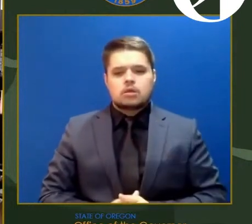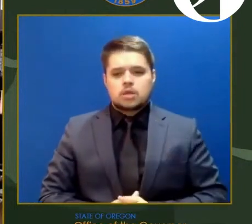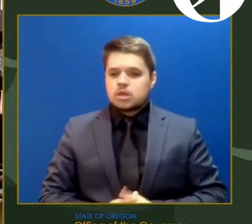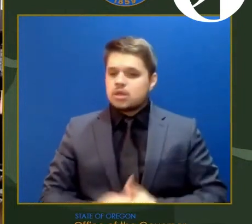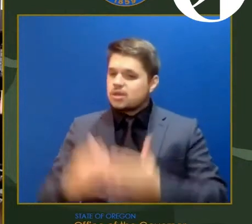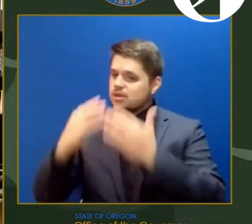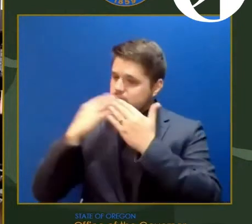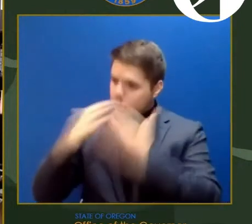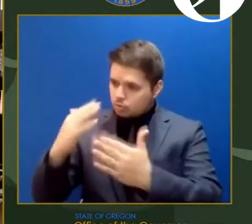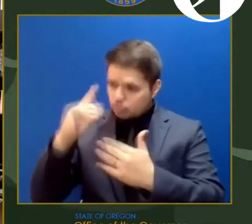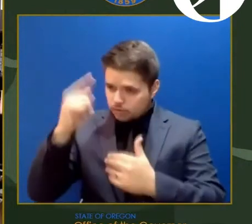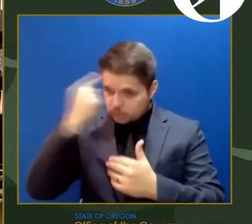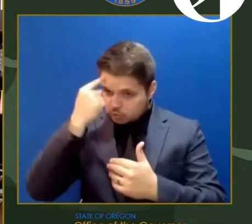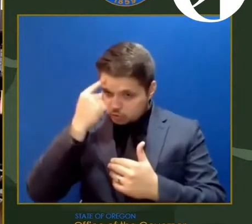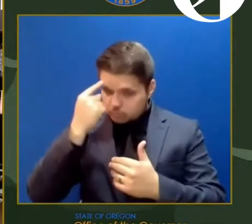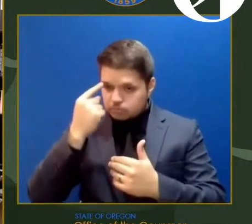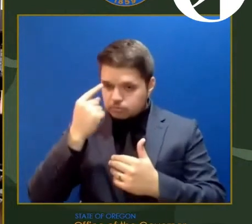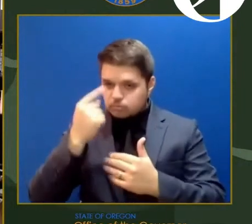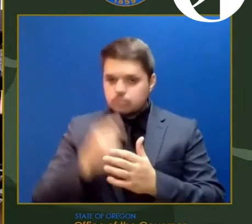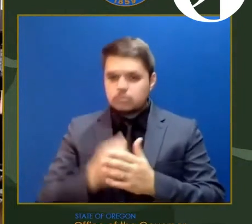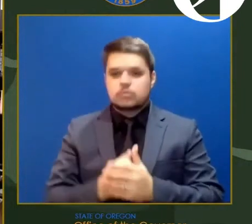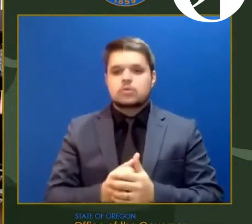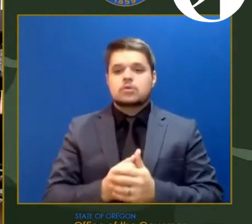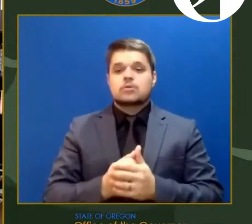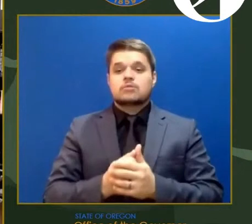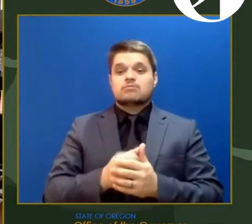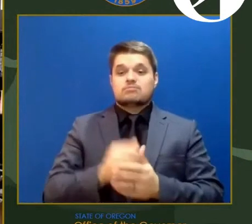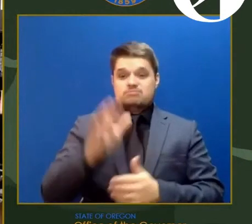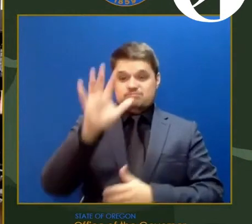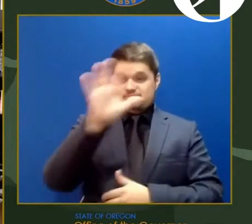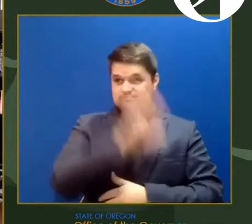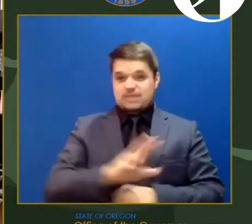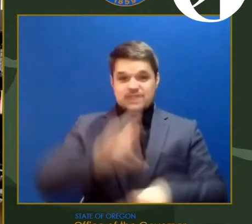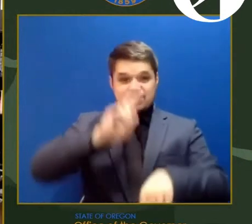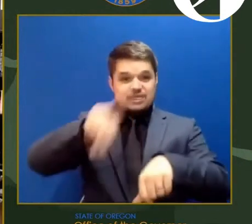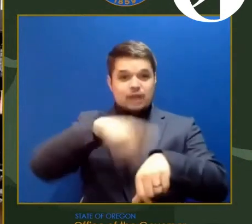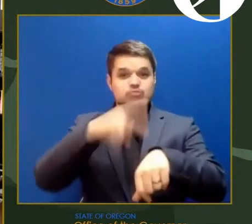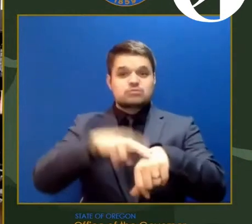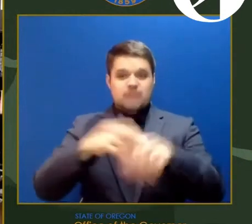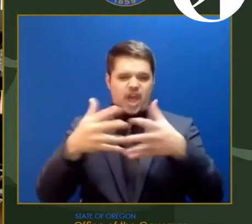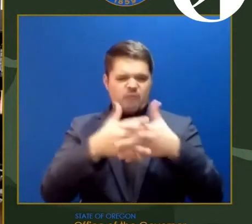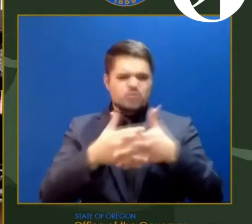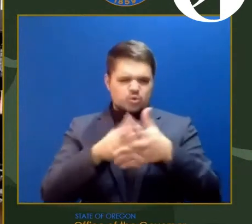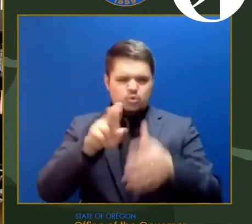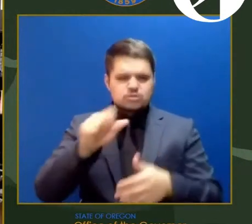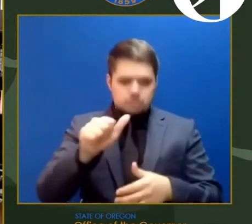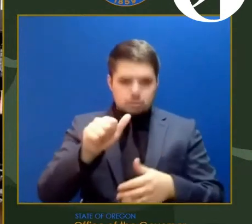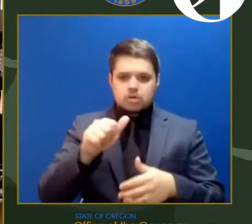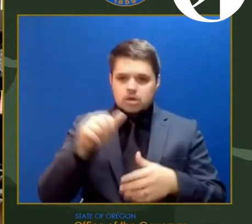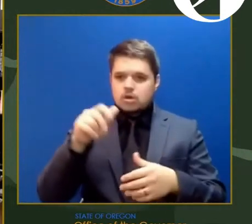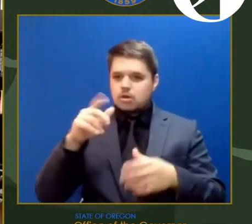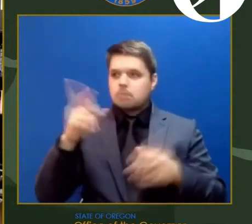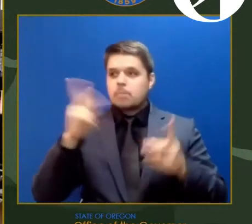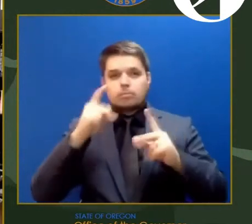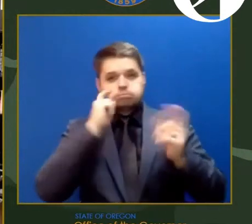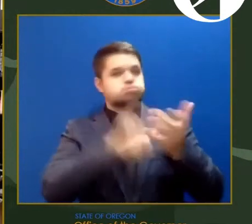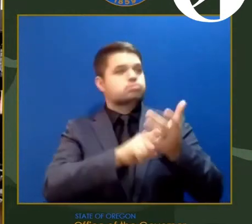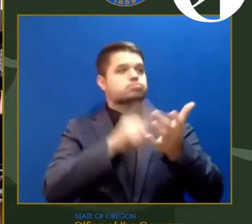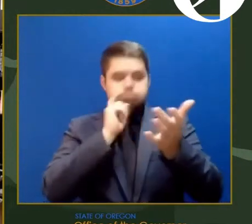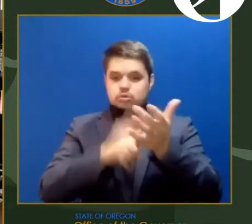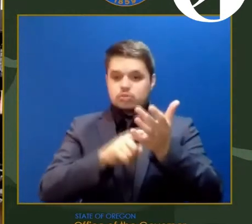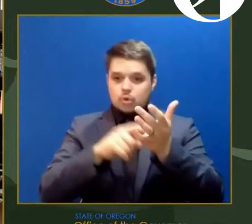time. Across the nation, people have gained a heightened awareness of the injustices underpinning many of our public